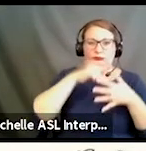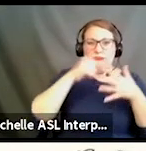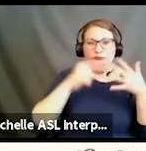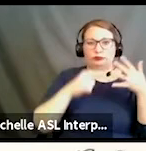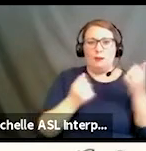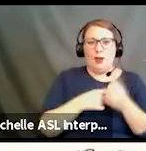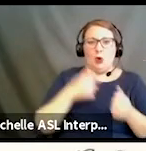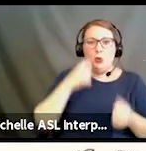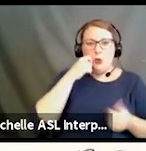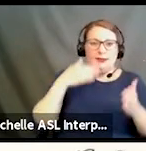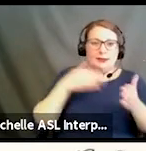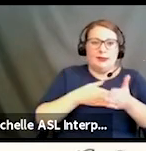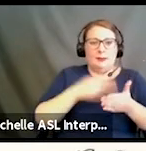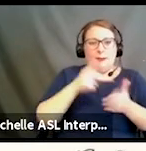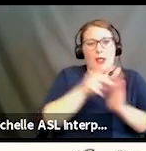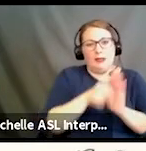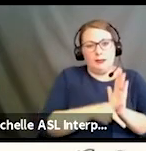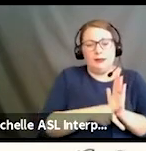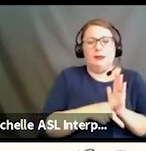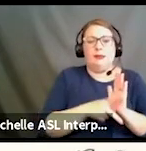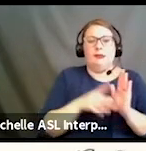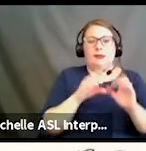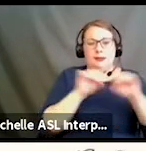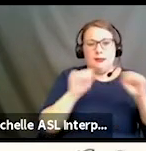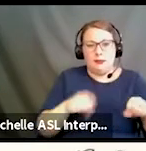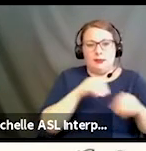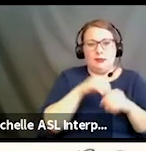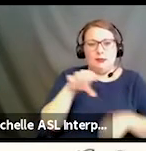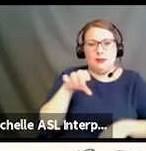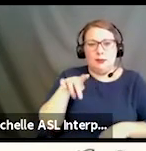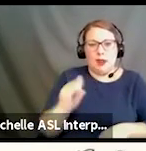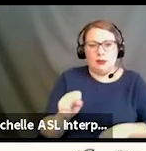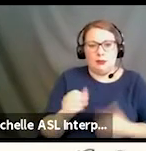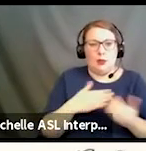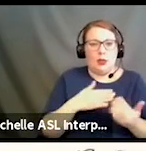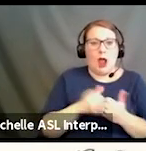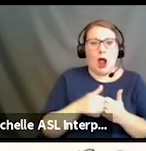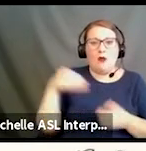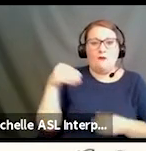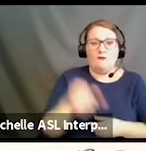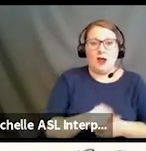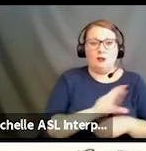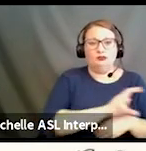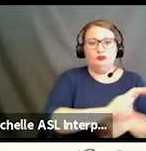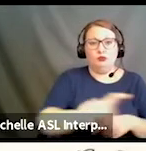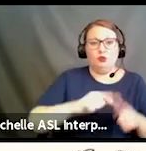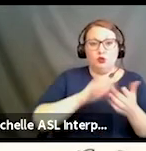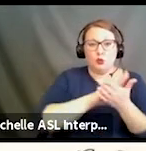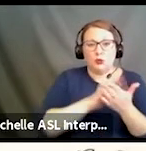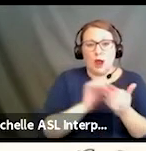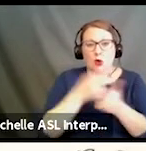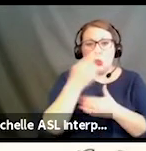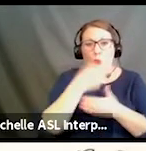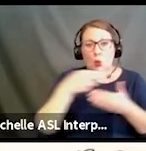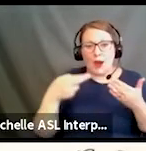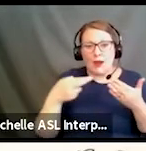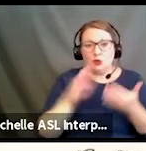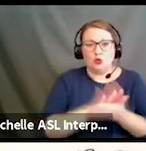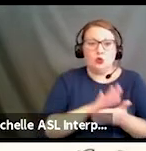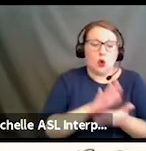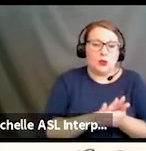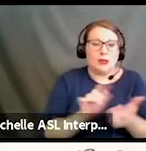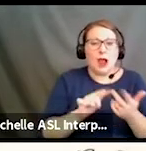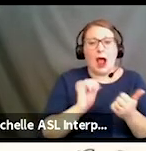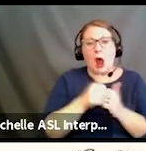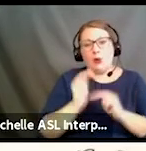racist policies and systems to come out of CPS. Whether it be how you fund schools, how you rank or rate our schools, how